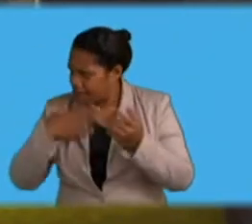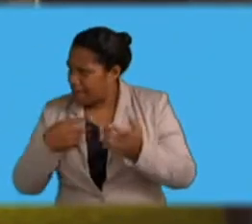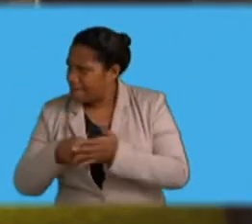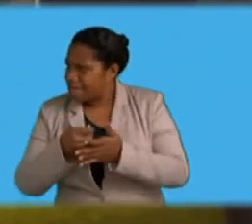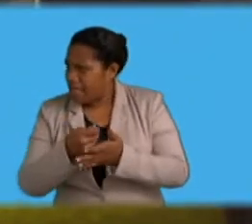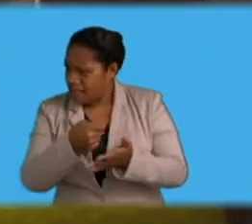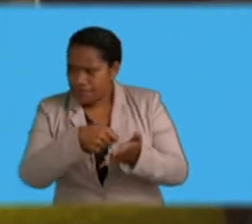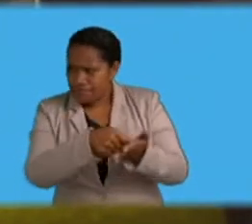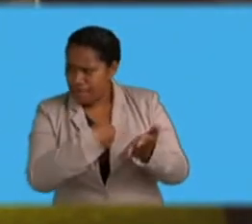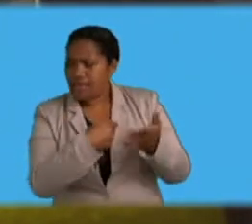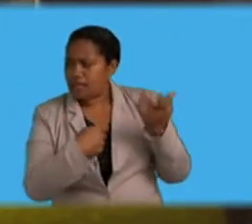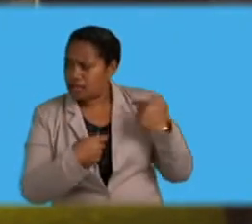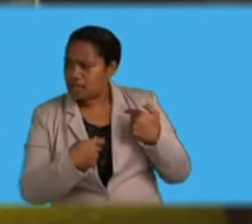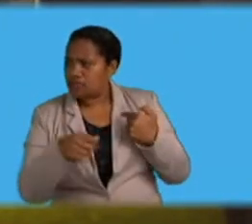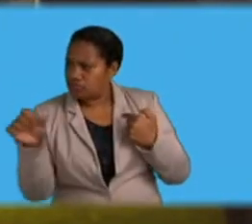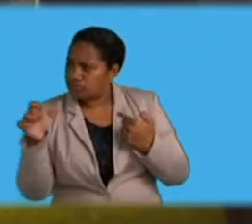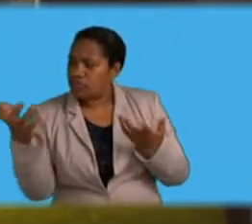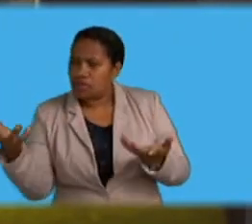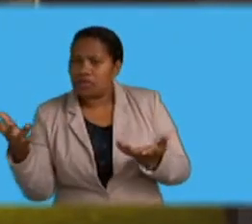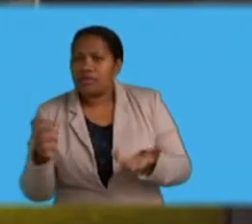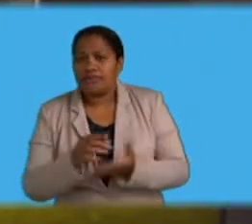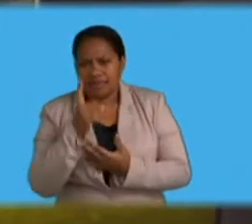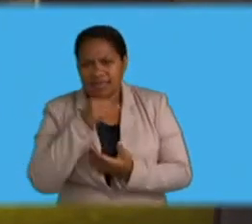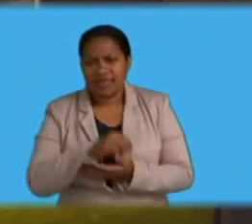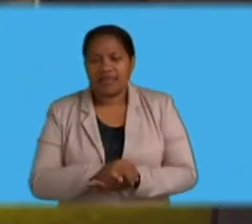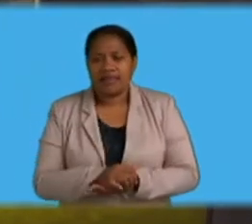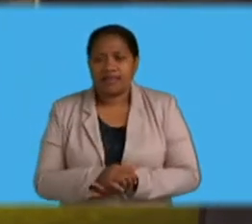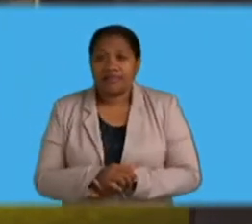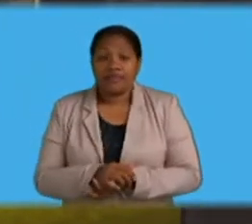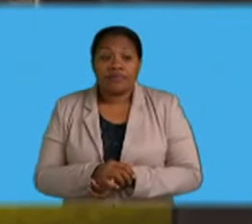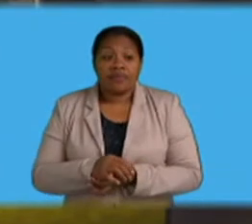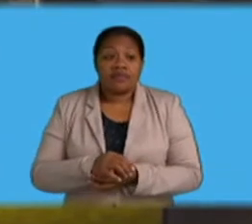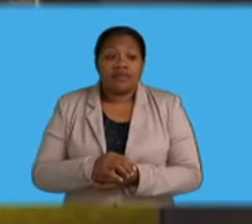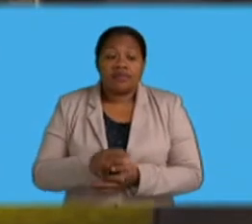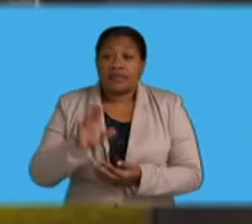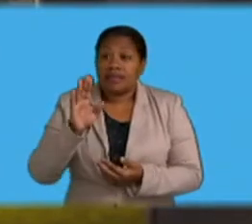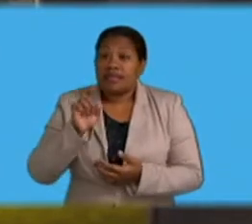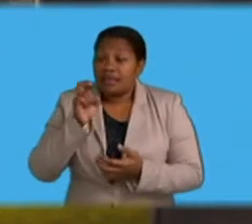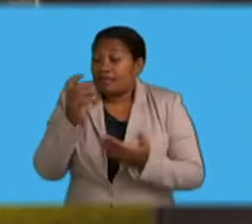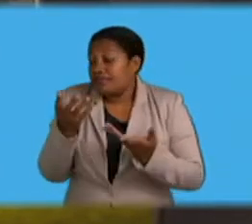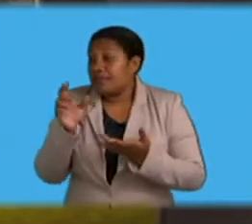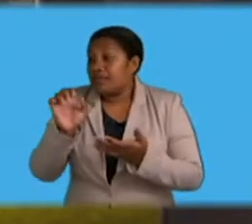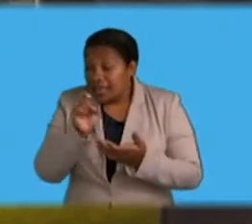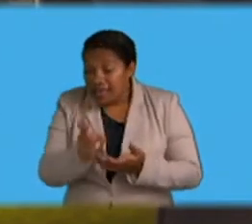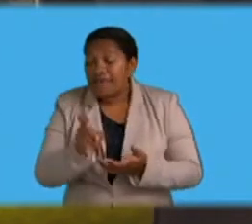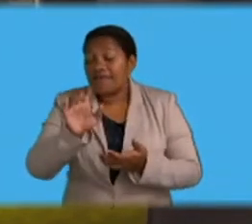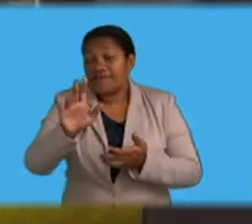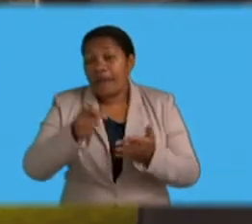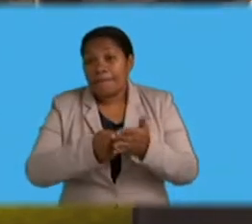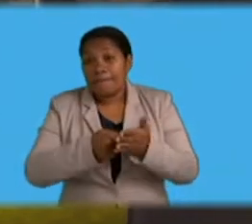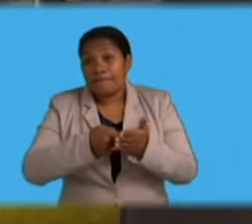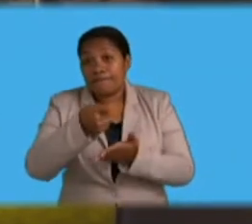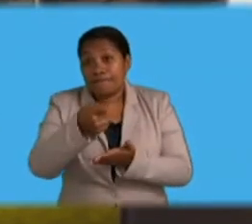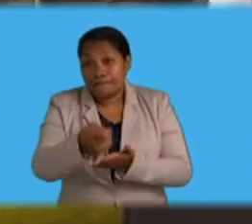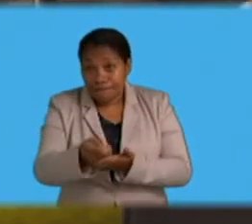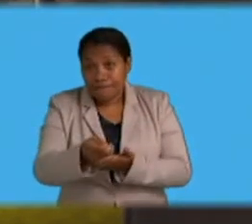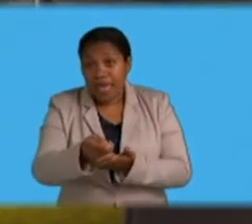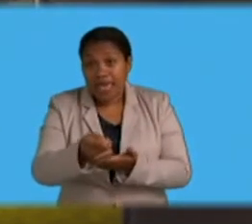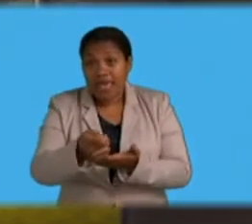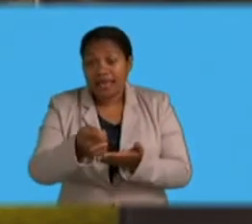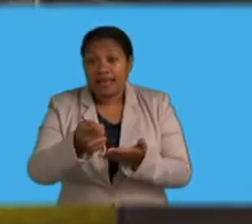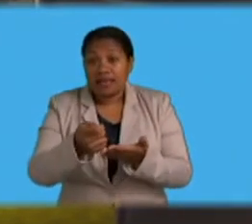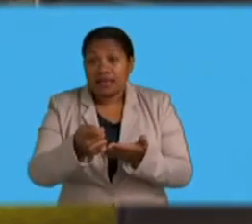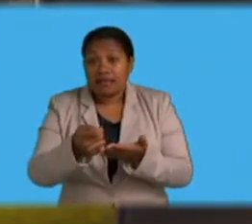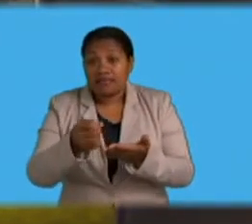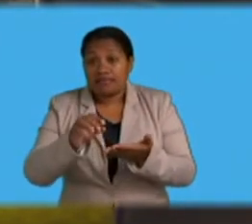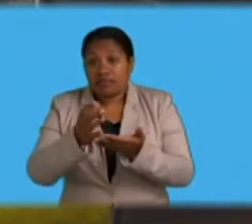if the matter is before the PSDT, and even if your pay is suspended, they cannot ask you to evacuate your government